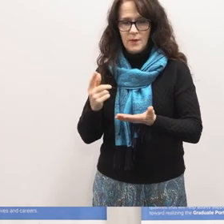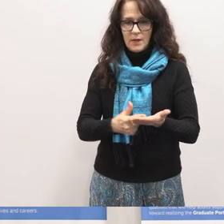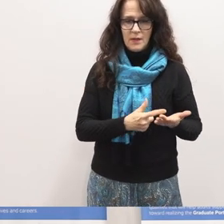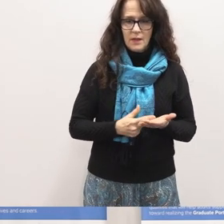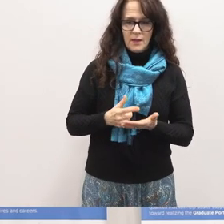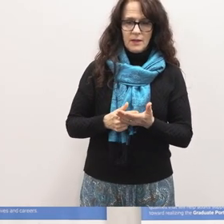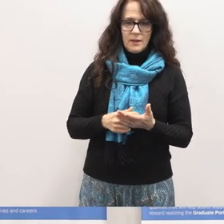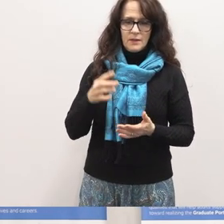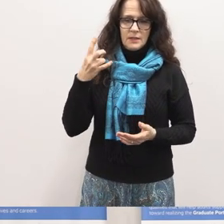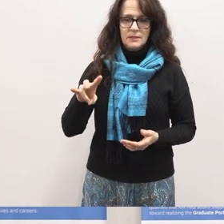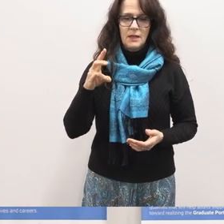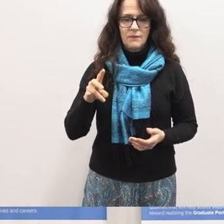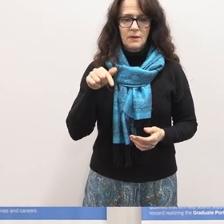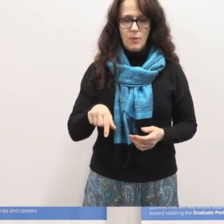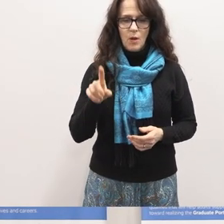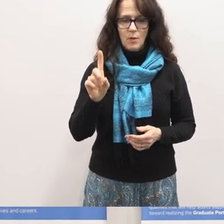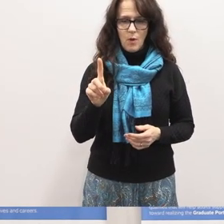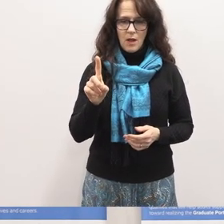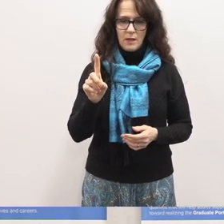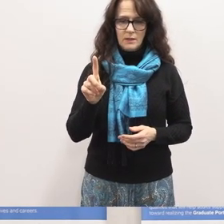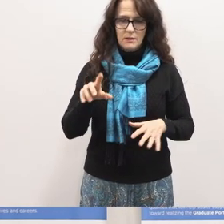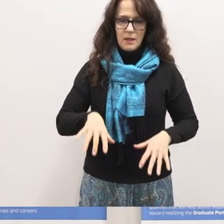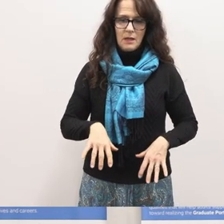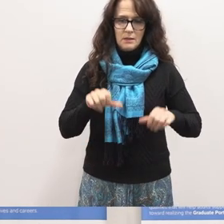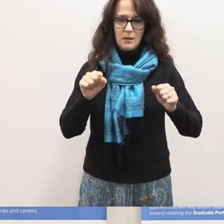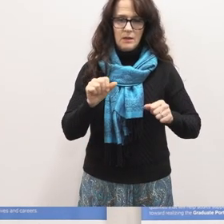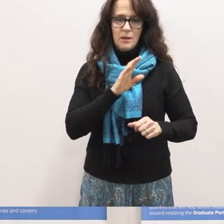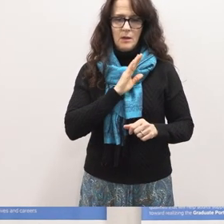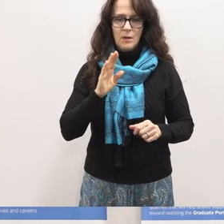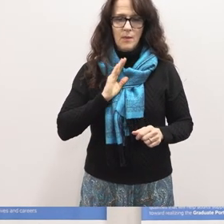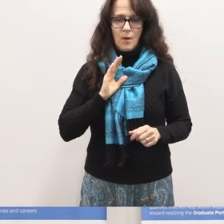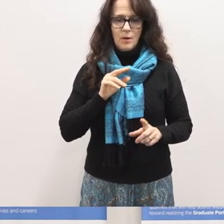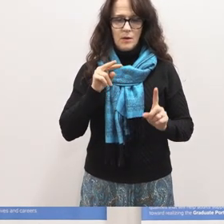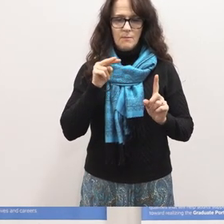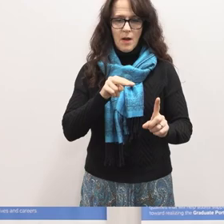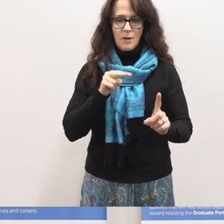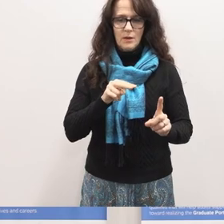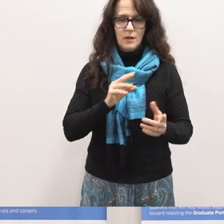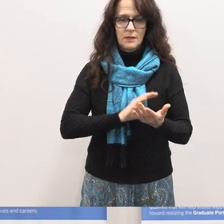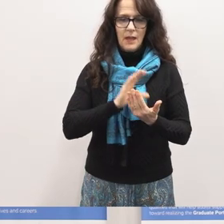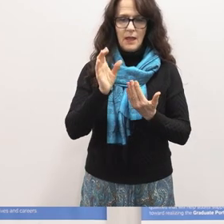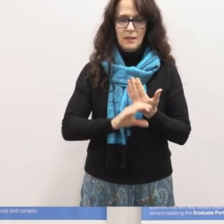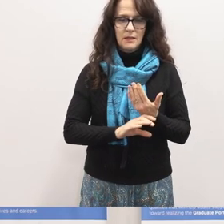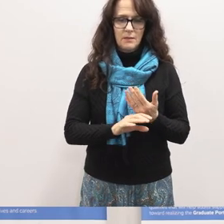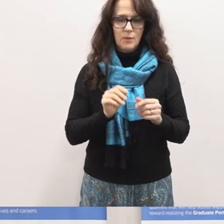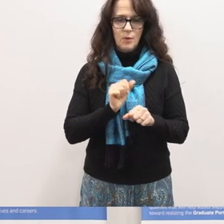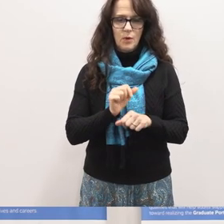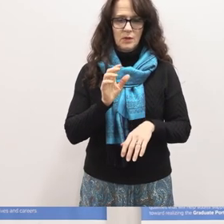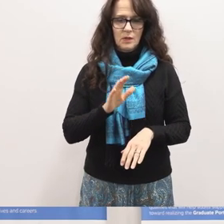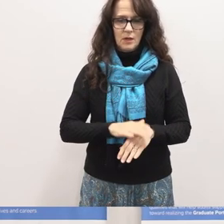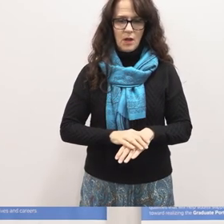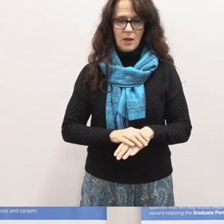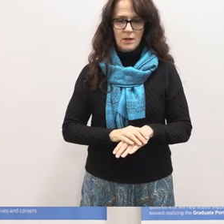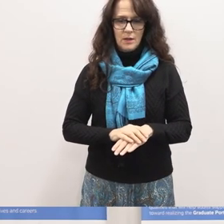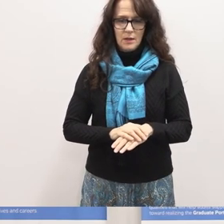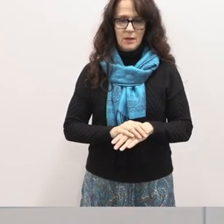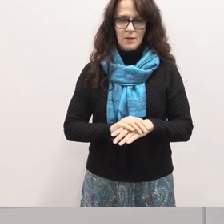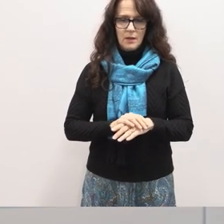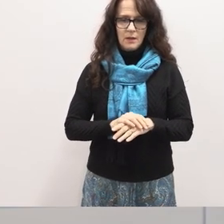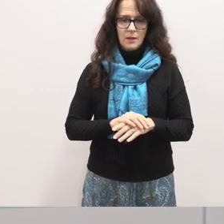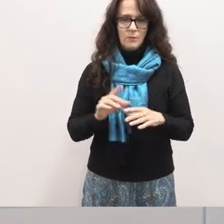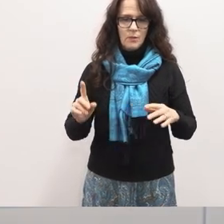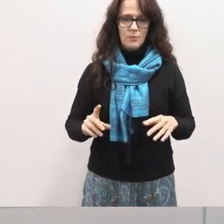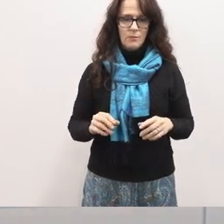to 17.1, which is the adoption of board monitoring calendar, which we've been working on, and we'll bring that up